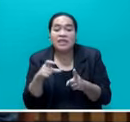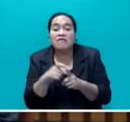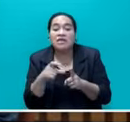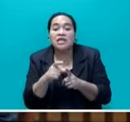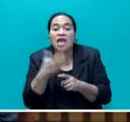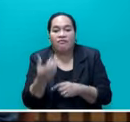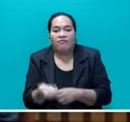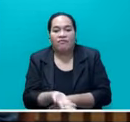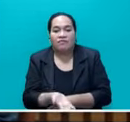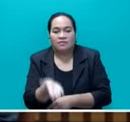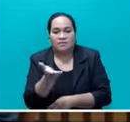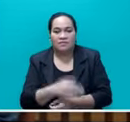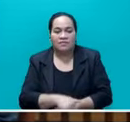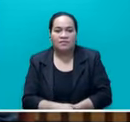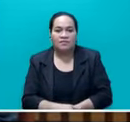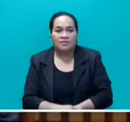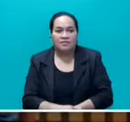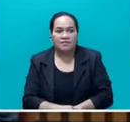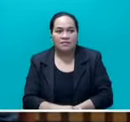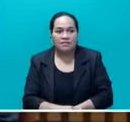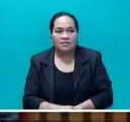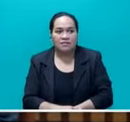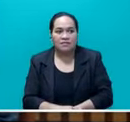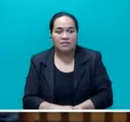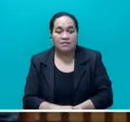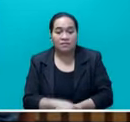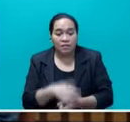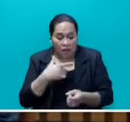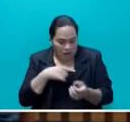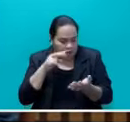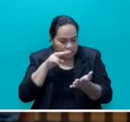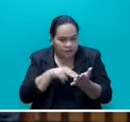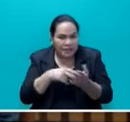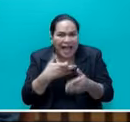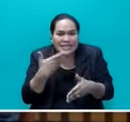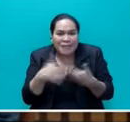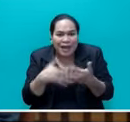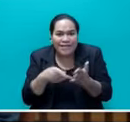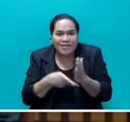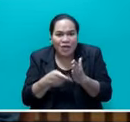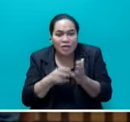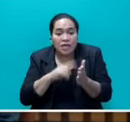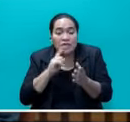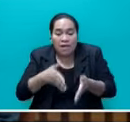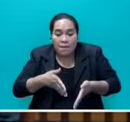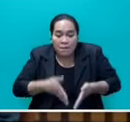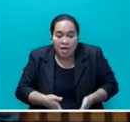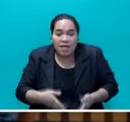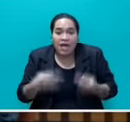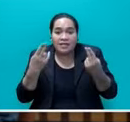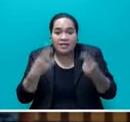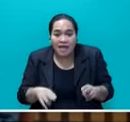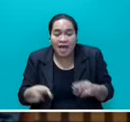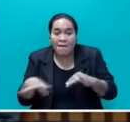Honorable Speaker, if I can just refer you to the explanatory notes. It says, the Birth, Death and Marriages